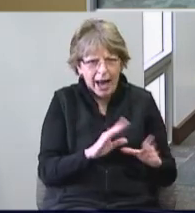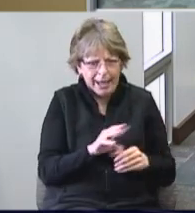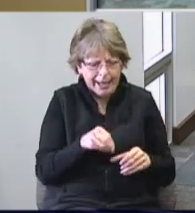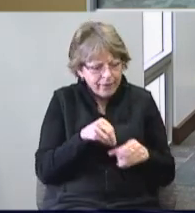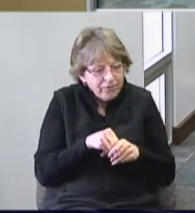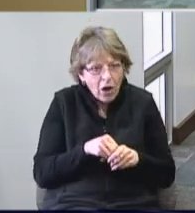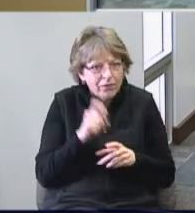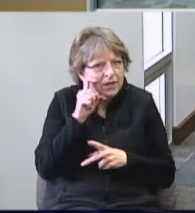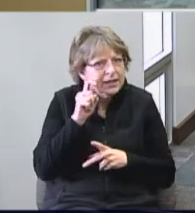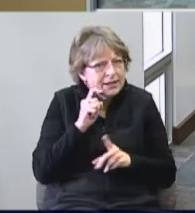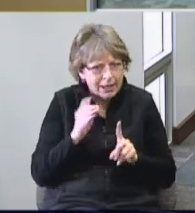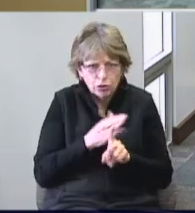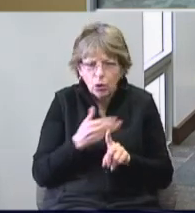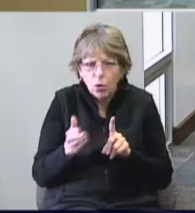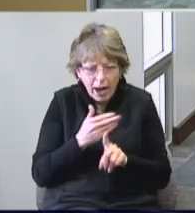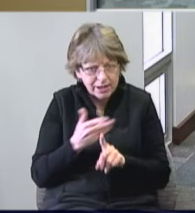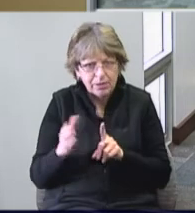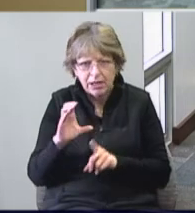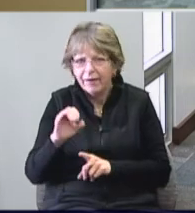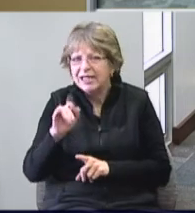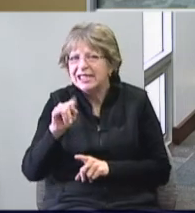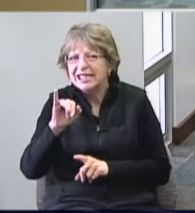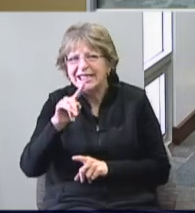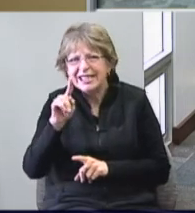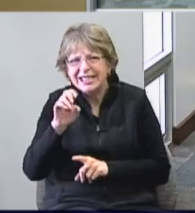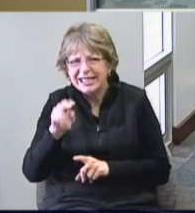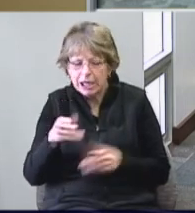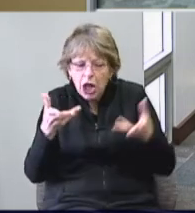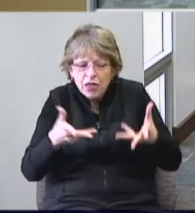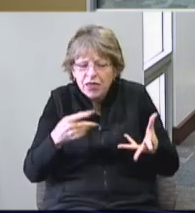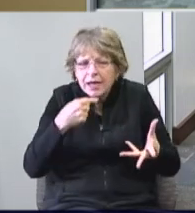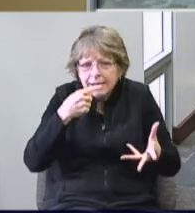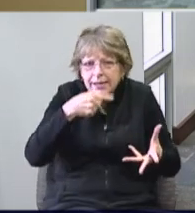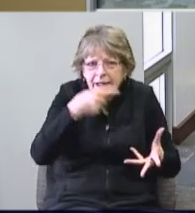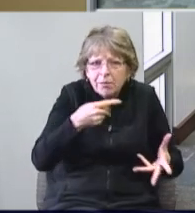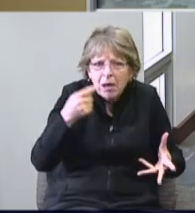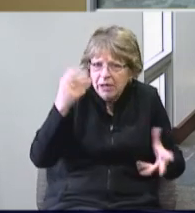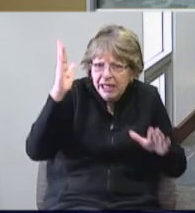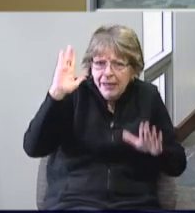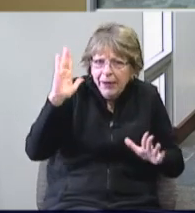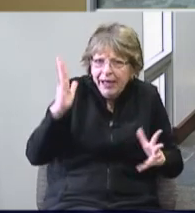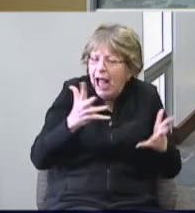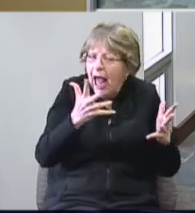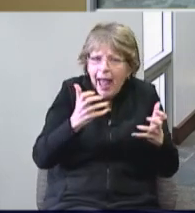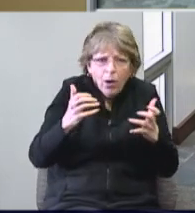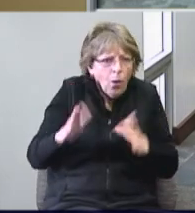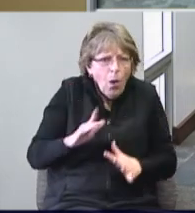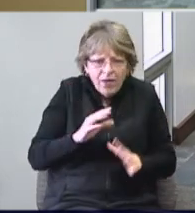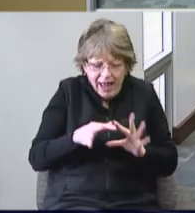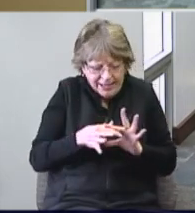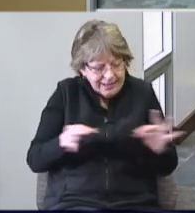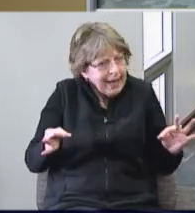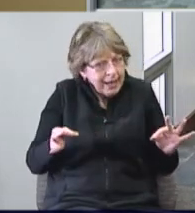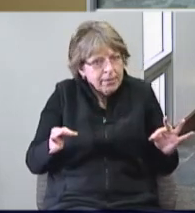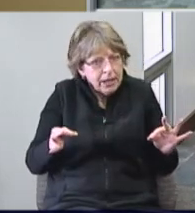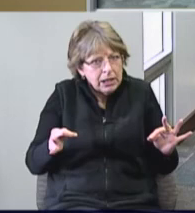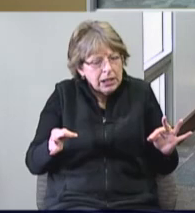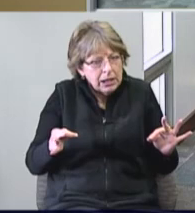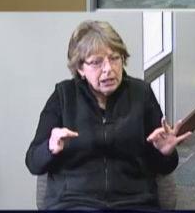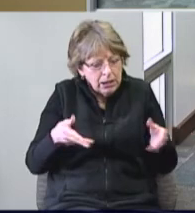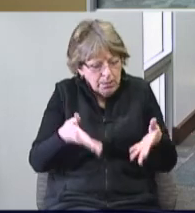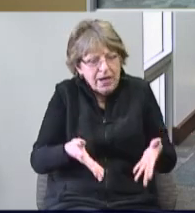harassment of a citizen. Because this is a public hearing, I don't want that statement to go unresponded to. The record is